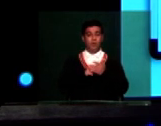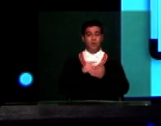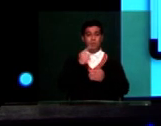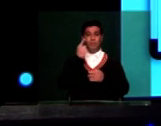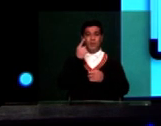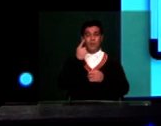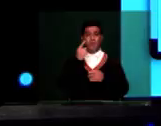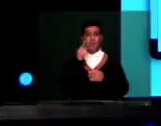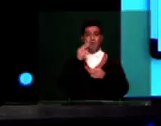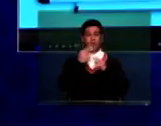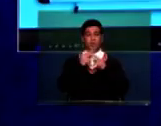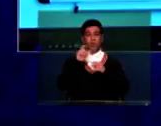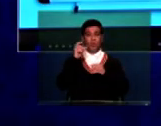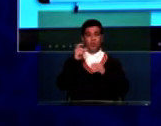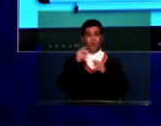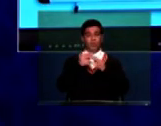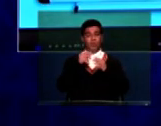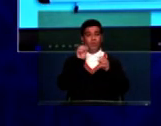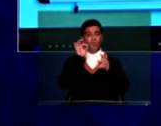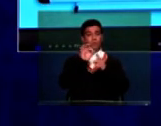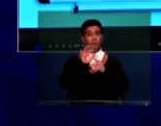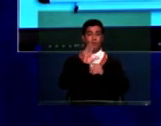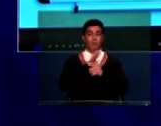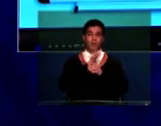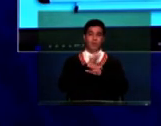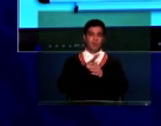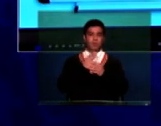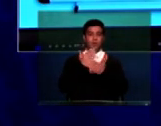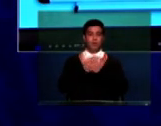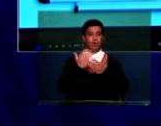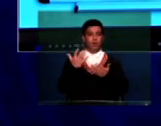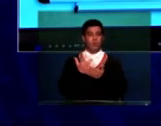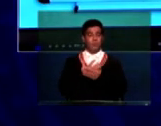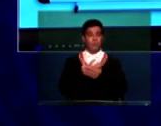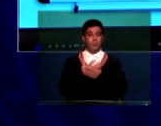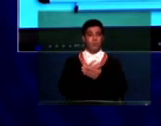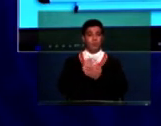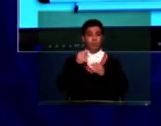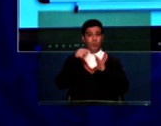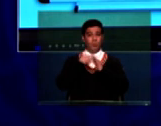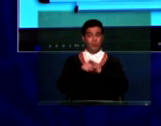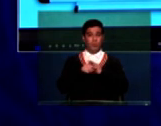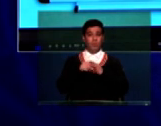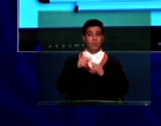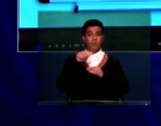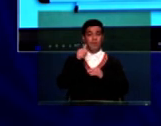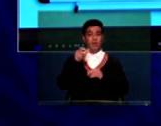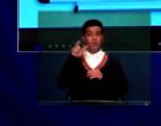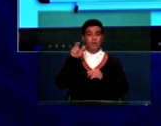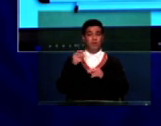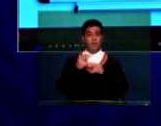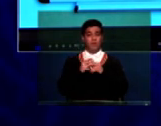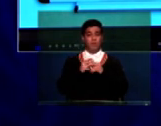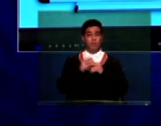bitta o'qning bo'riga tegishi ehtimolligini toping. Bunda birinchi ovchining